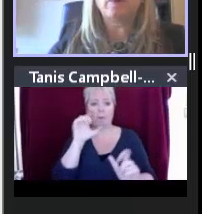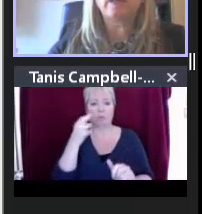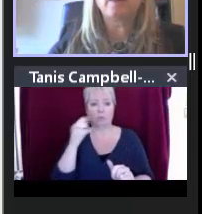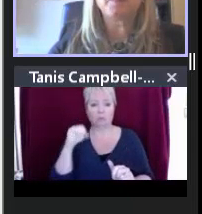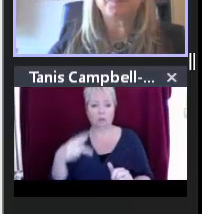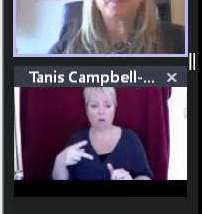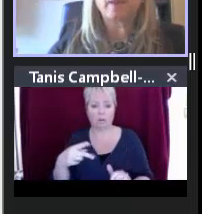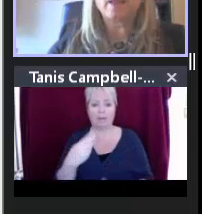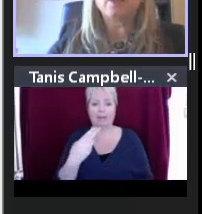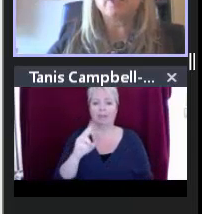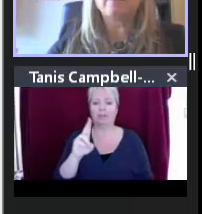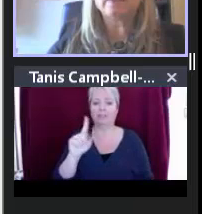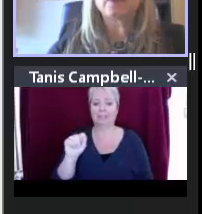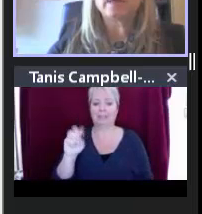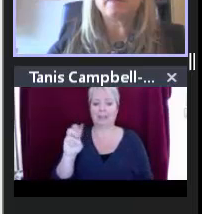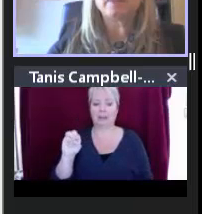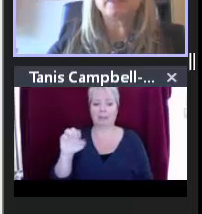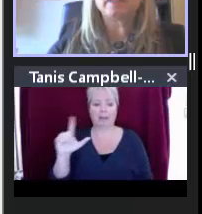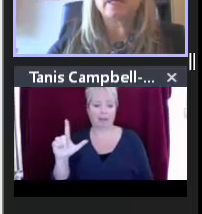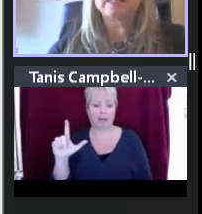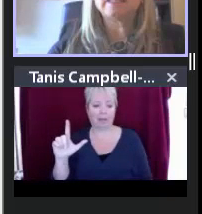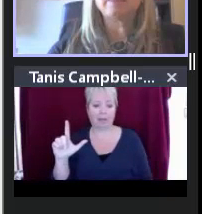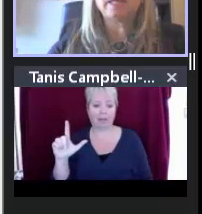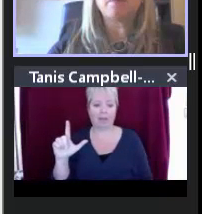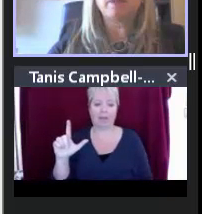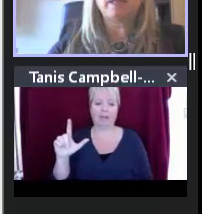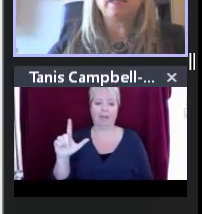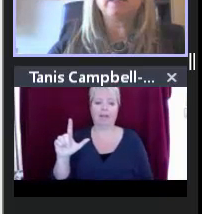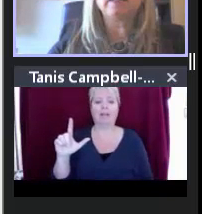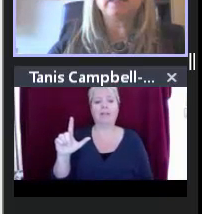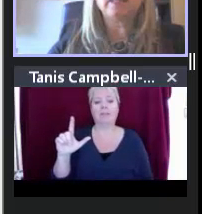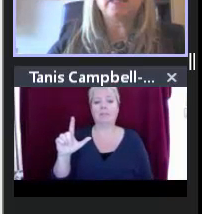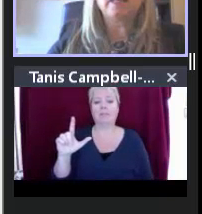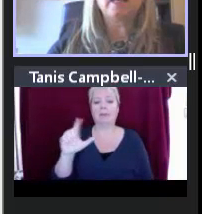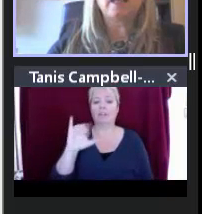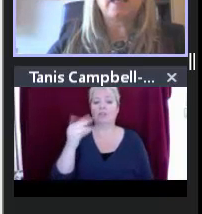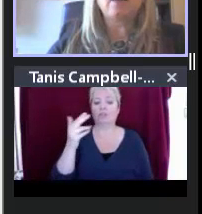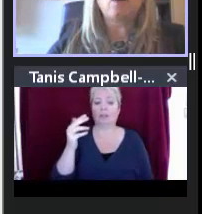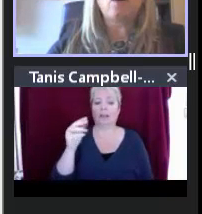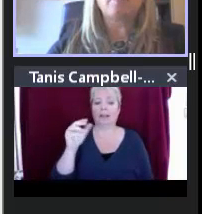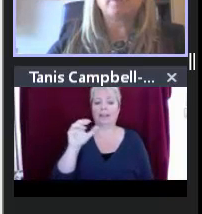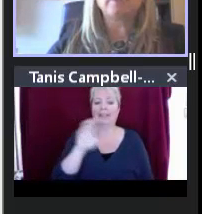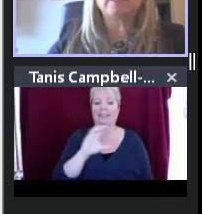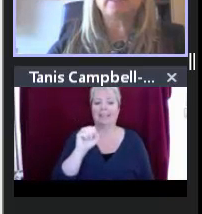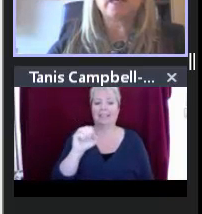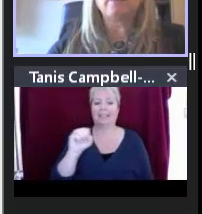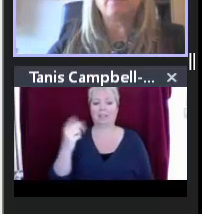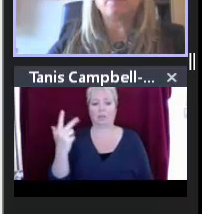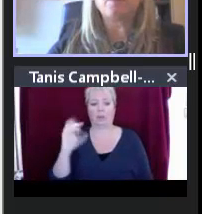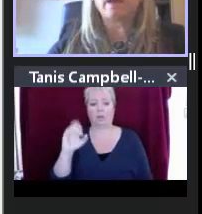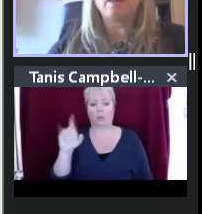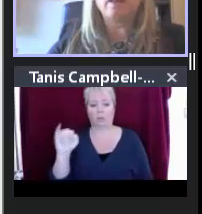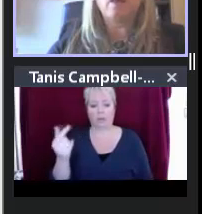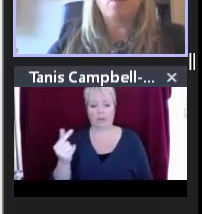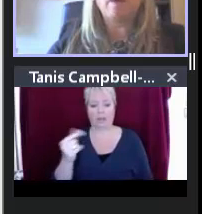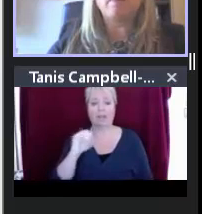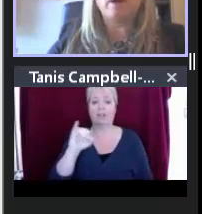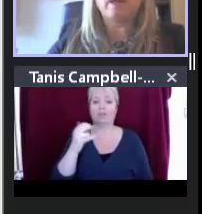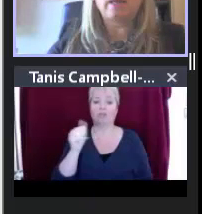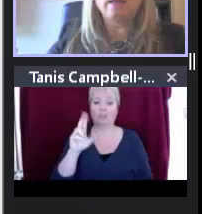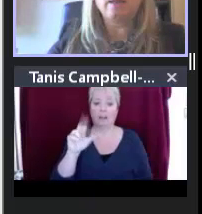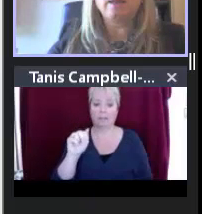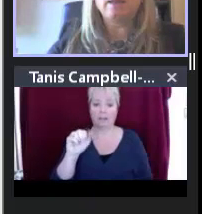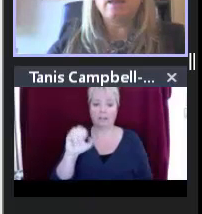CSS3 coding, JavaScript, custom templates, e-commerce, designing for mobile,